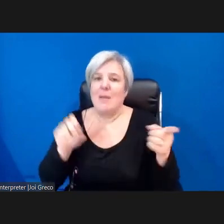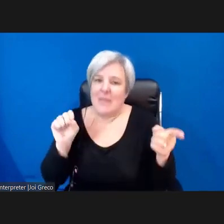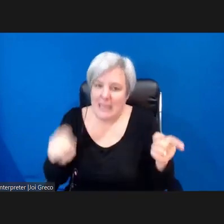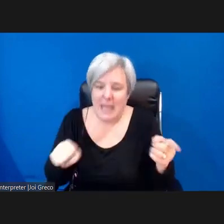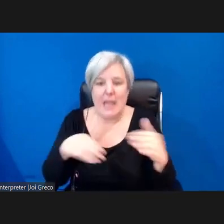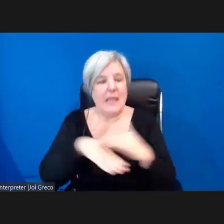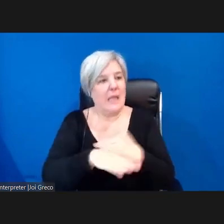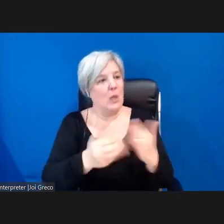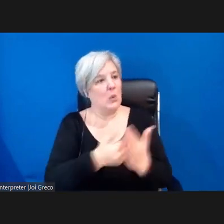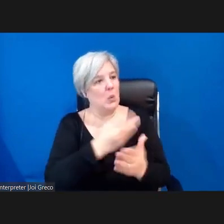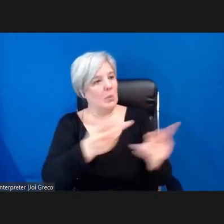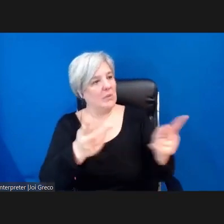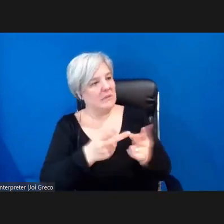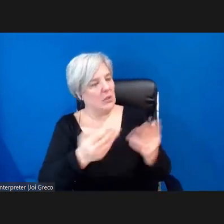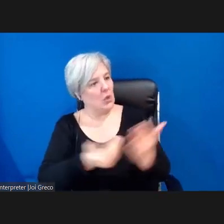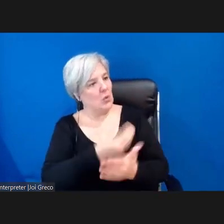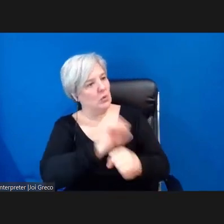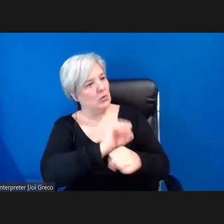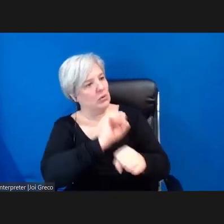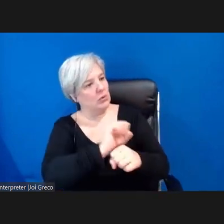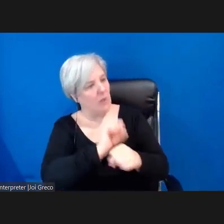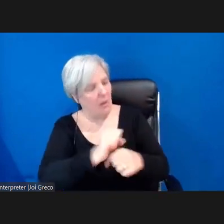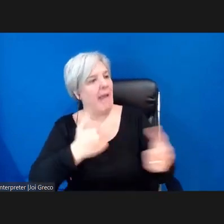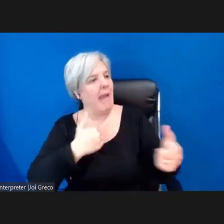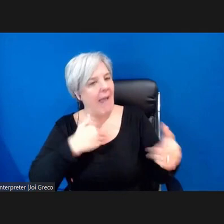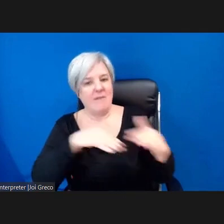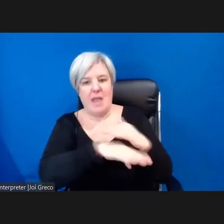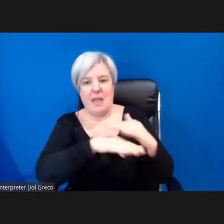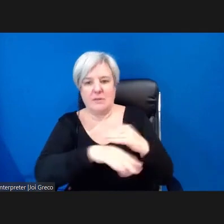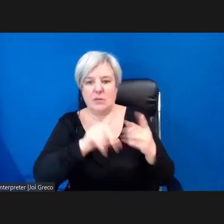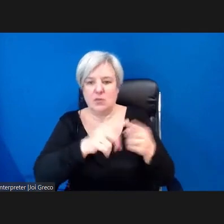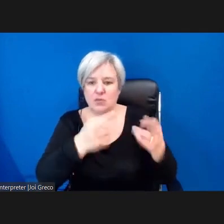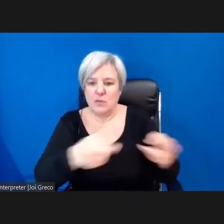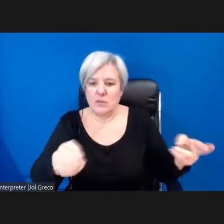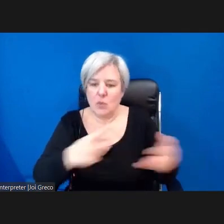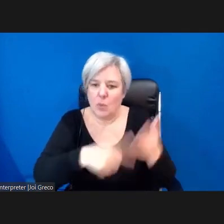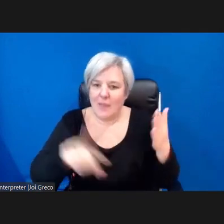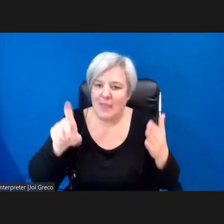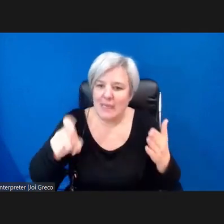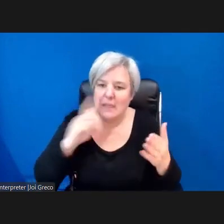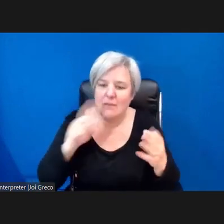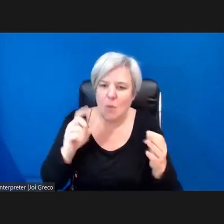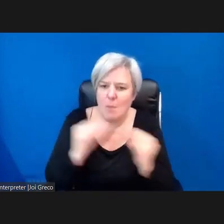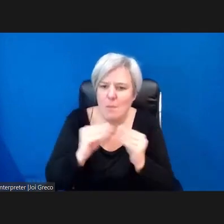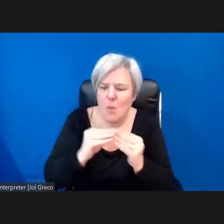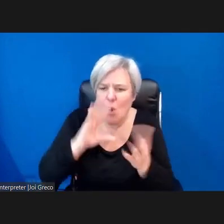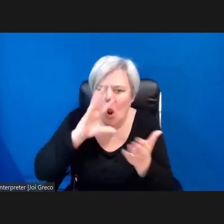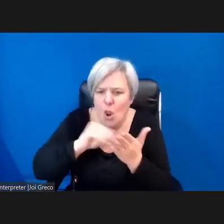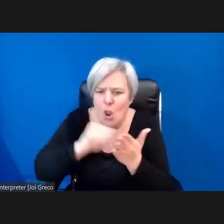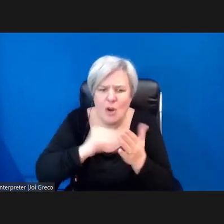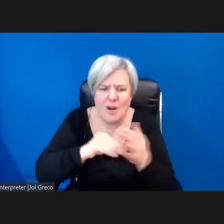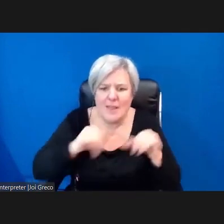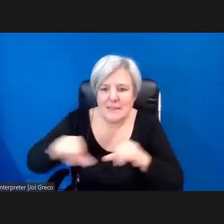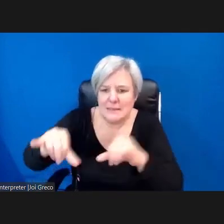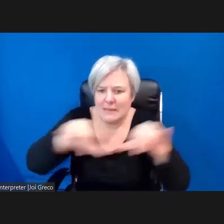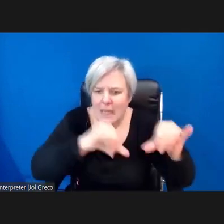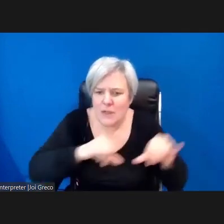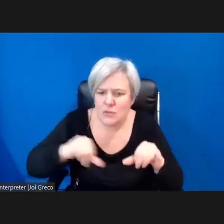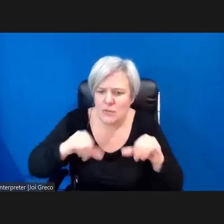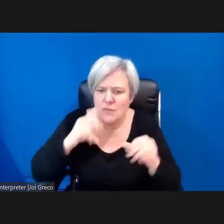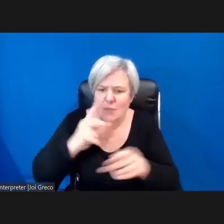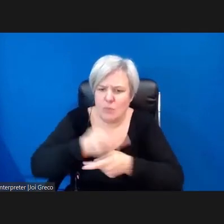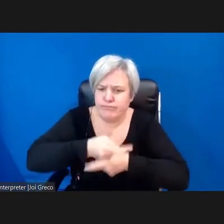new position and have access to the tools and resources they need to be educated on the standard of care.